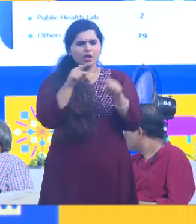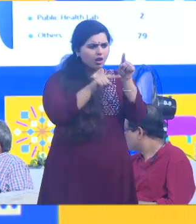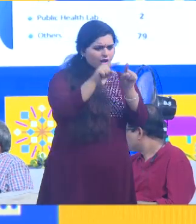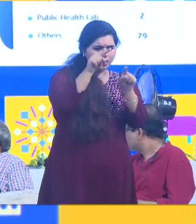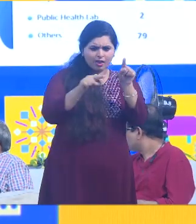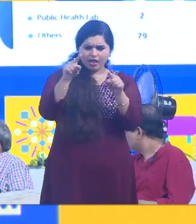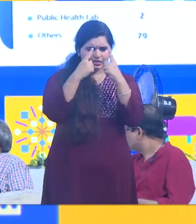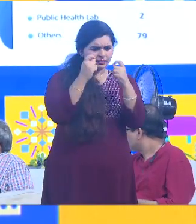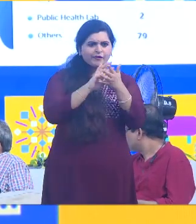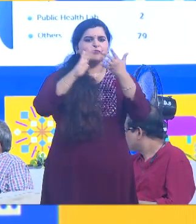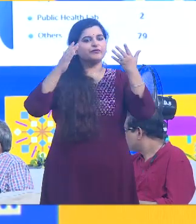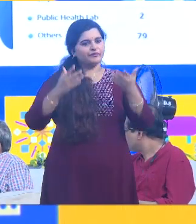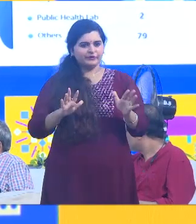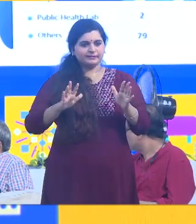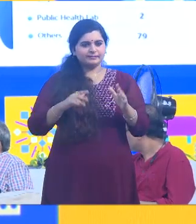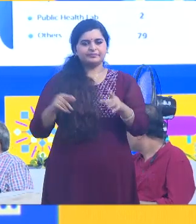completed. Next one.